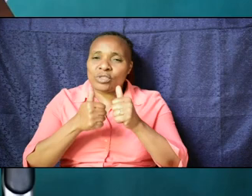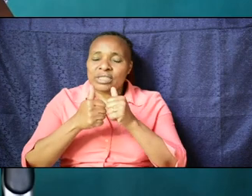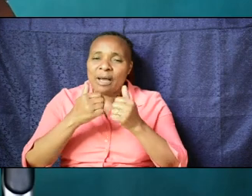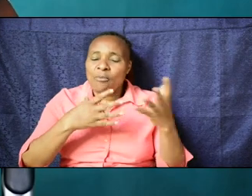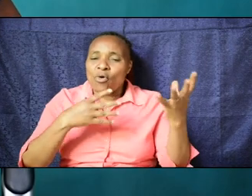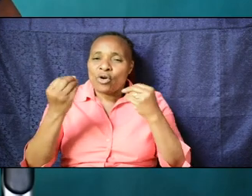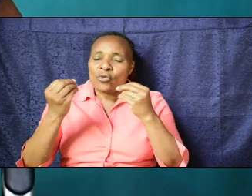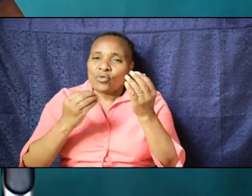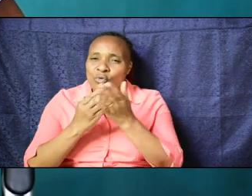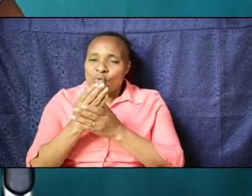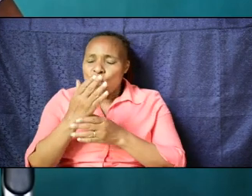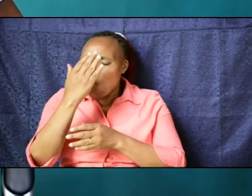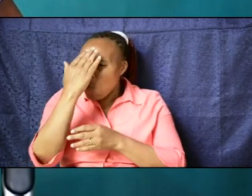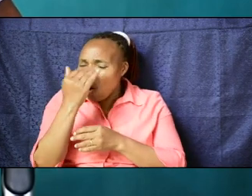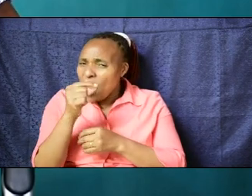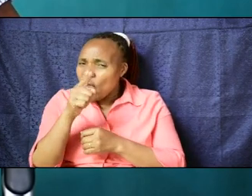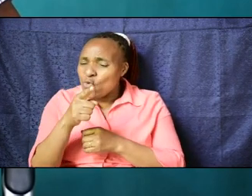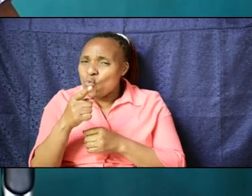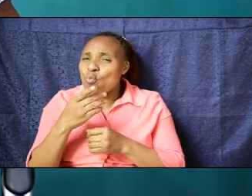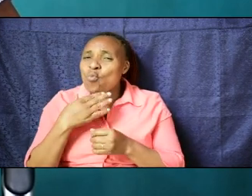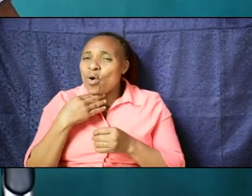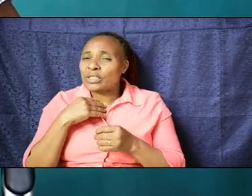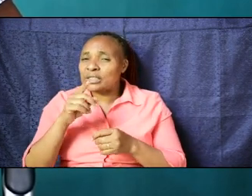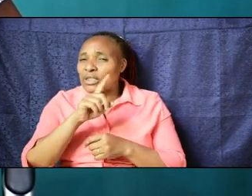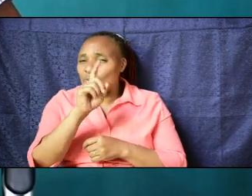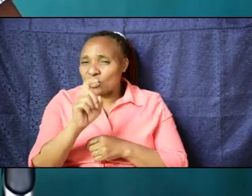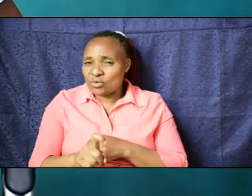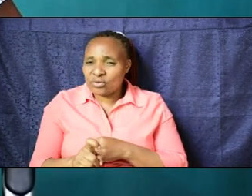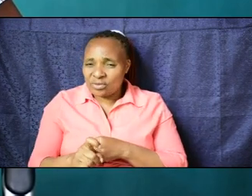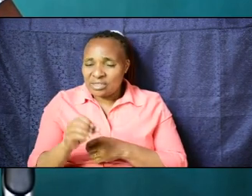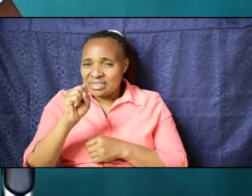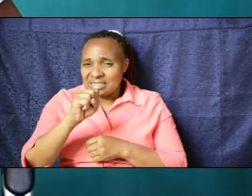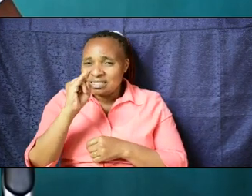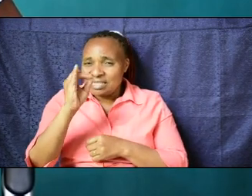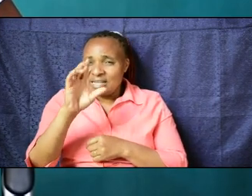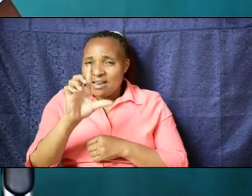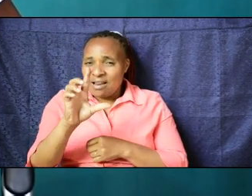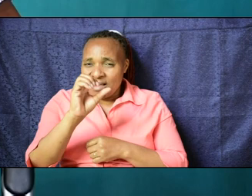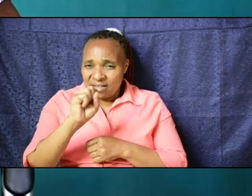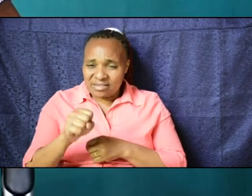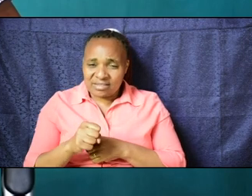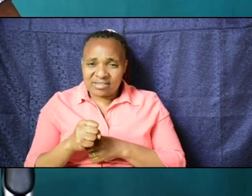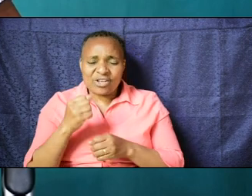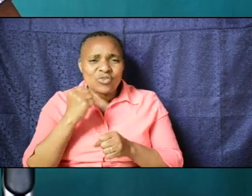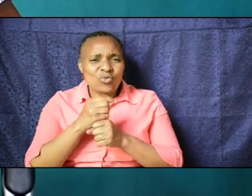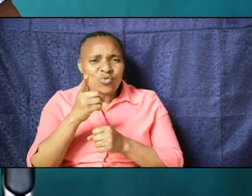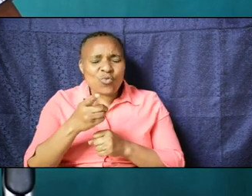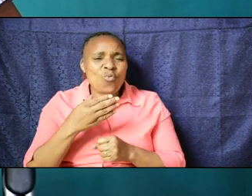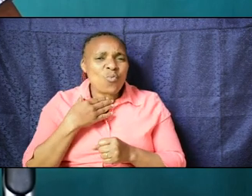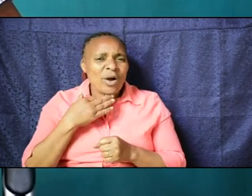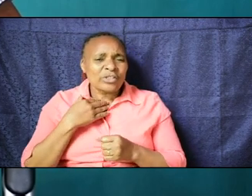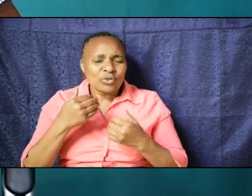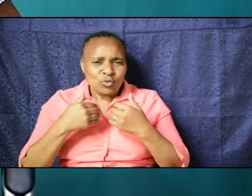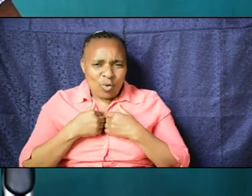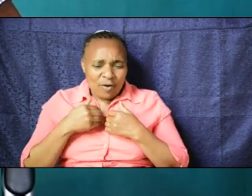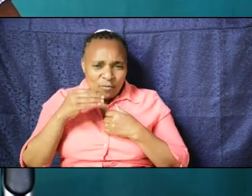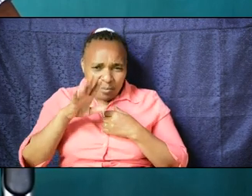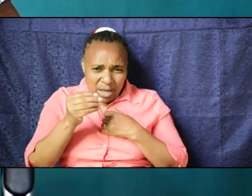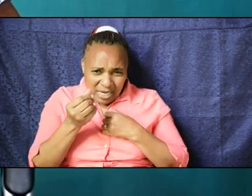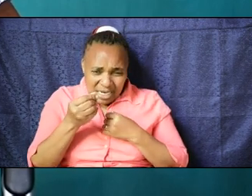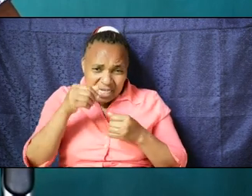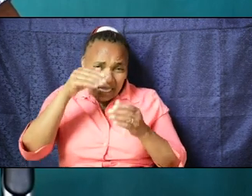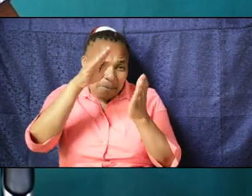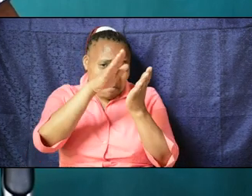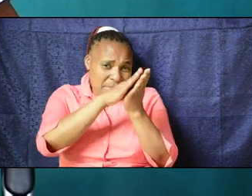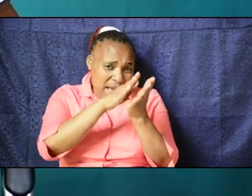through, and why you prefer the question. So, Silas, do you prefer to have money in your bank account but